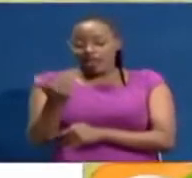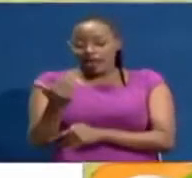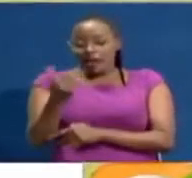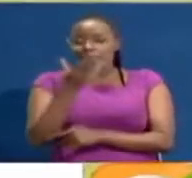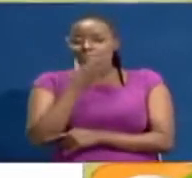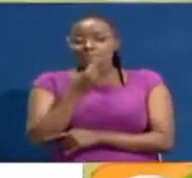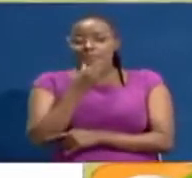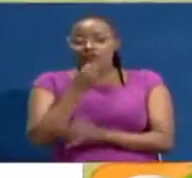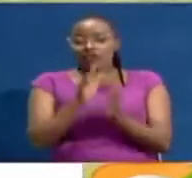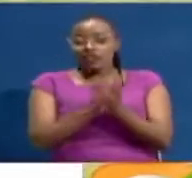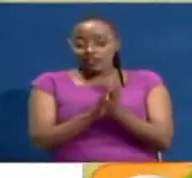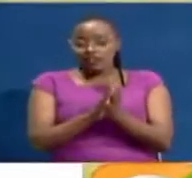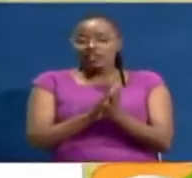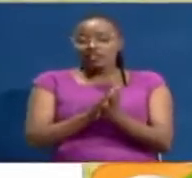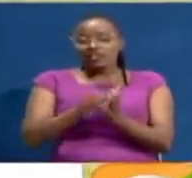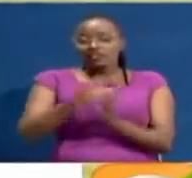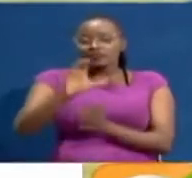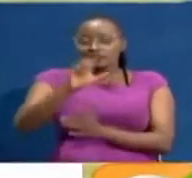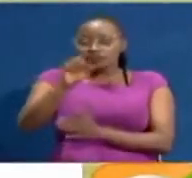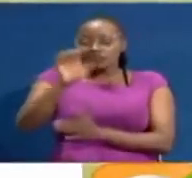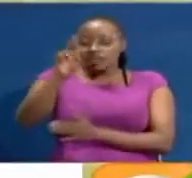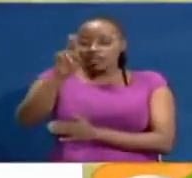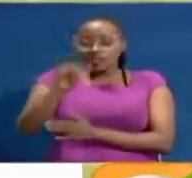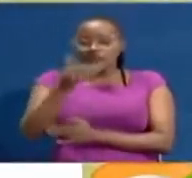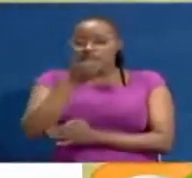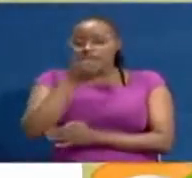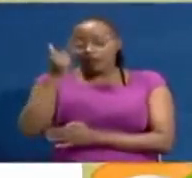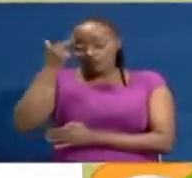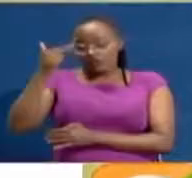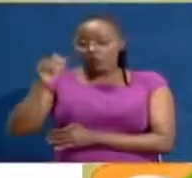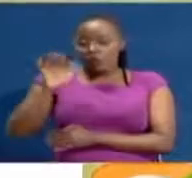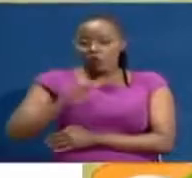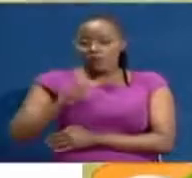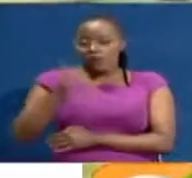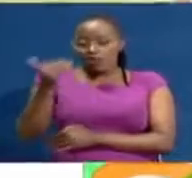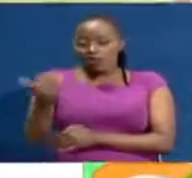8-kilometer race, while Zena Chipto was the best in the junior women 6-kilometer race.